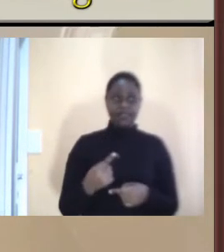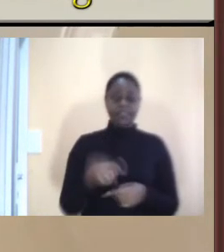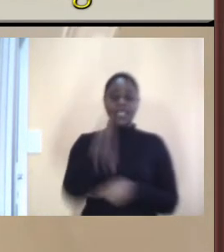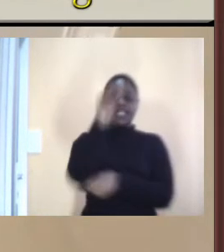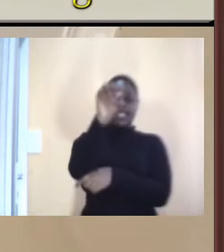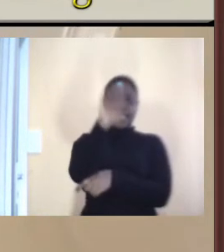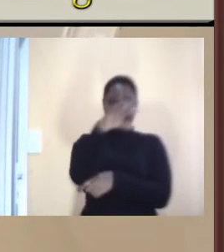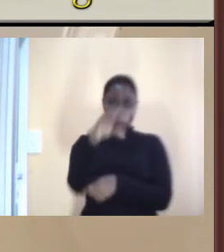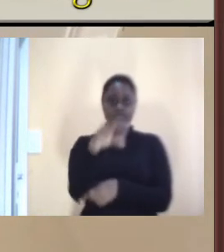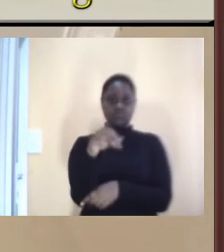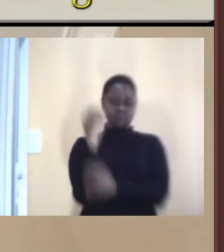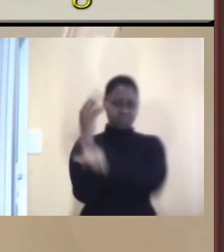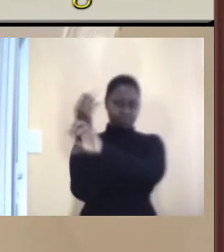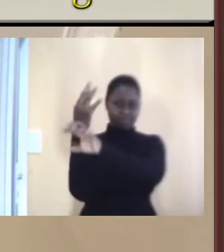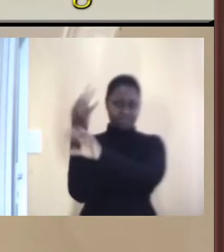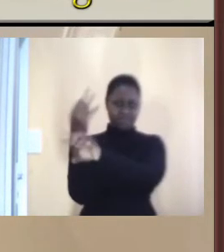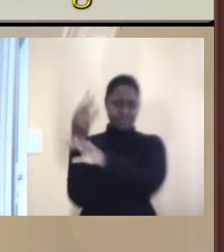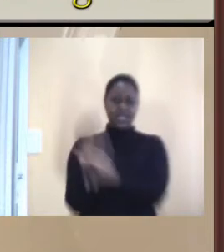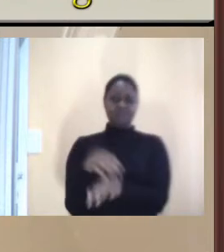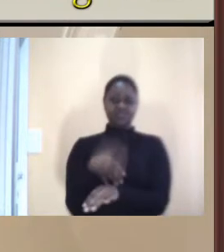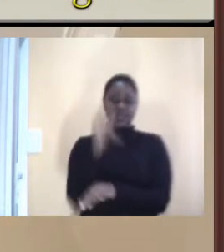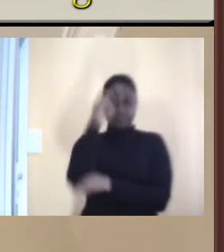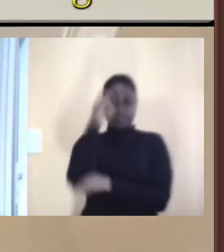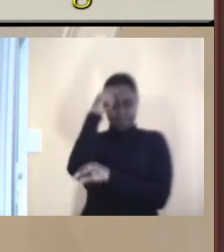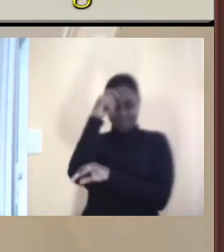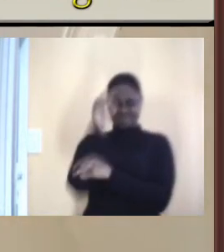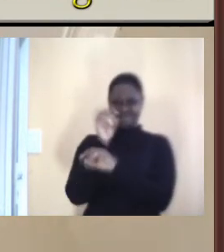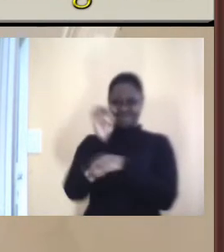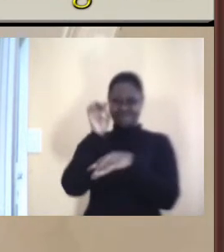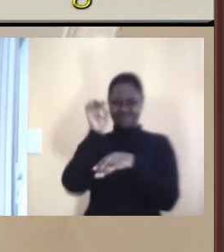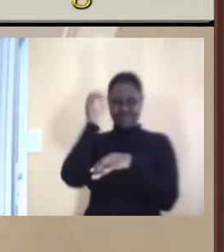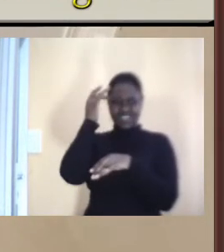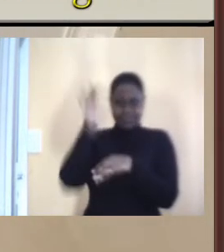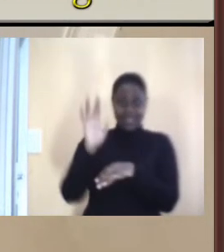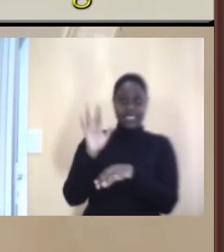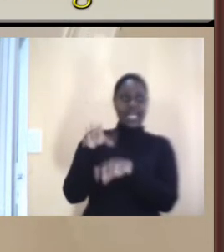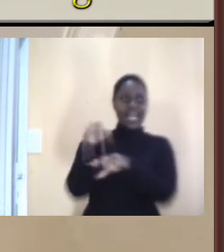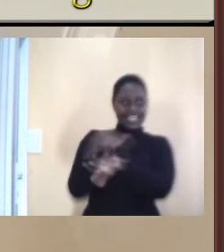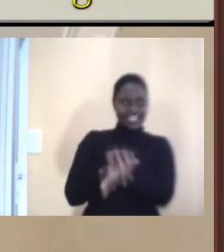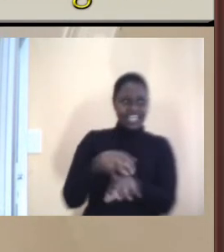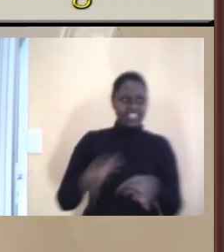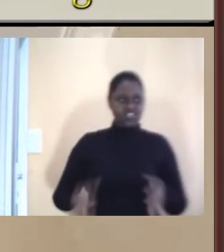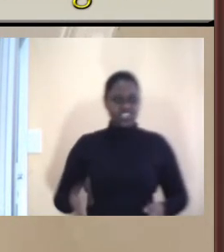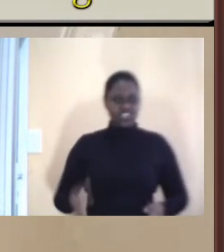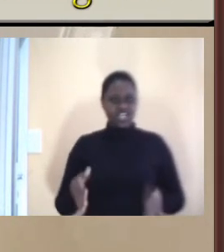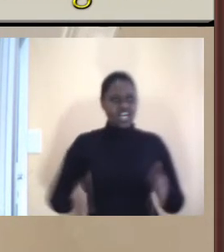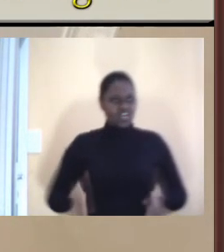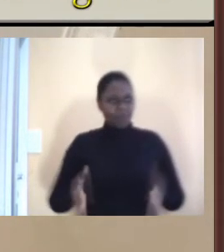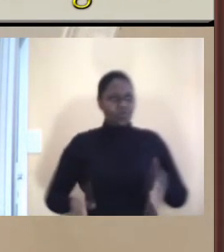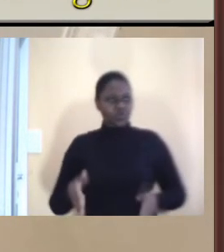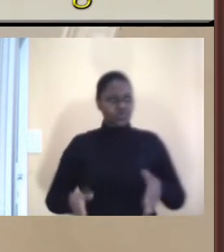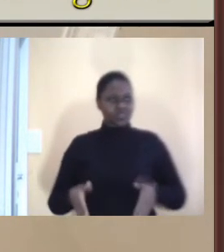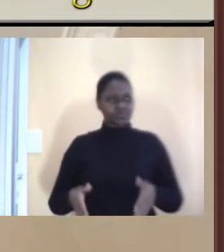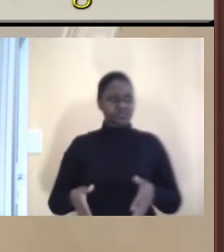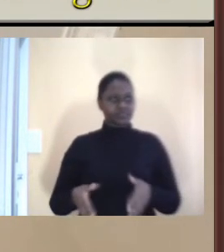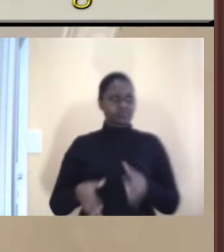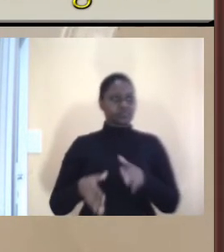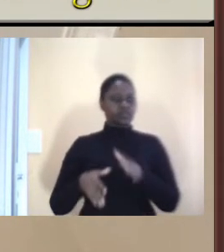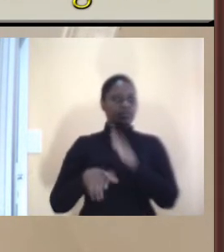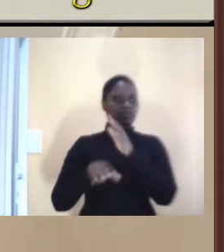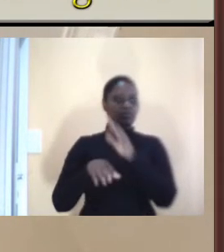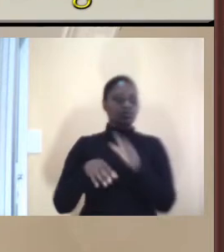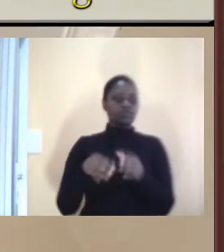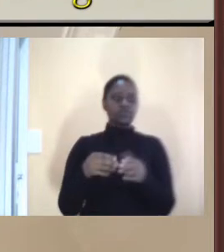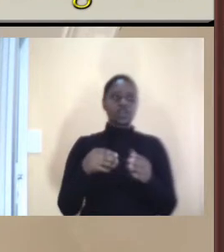MEC is presenting the smart agriculture robots. Let us ensure that even when those robots come, let us partner with